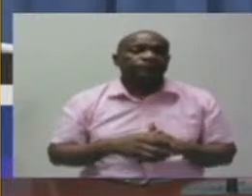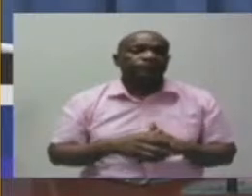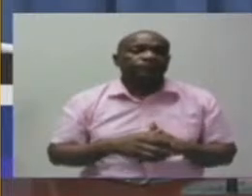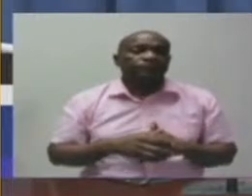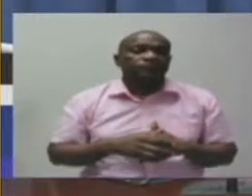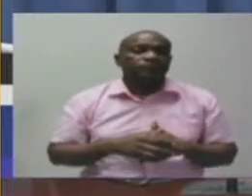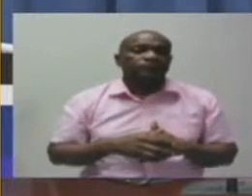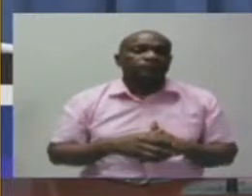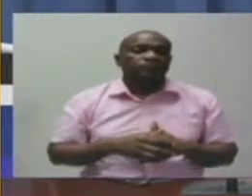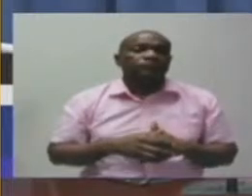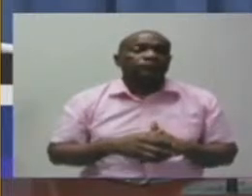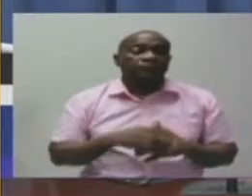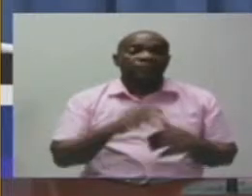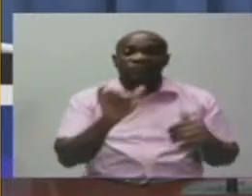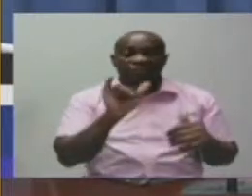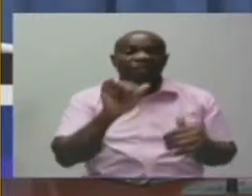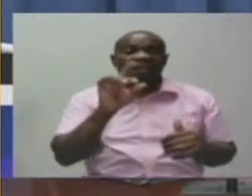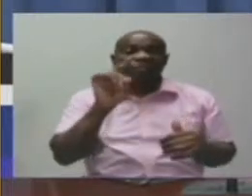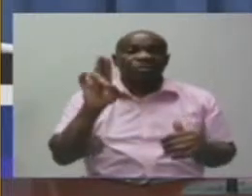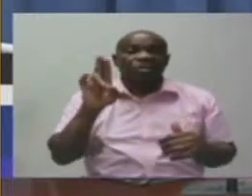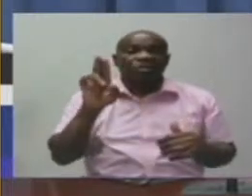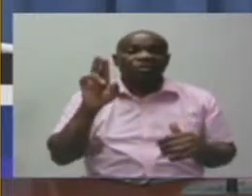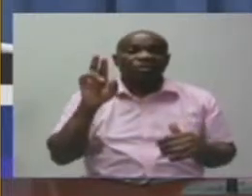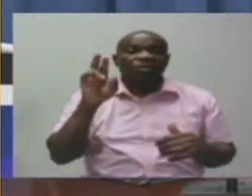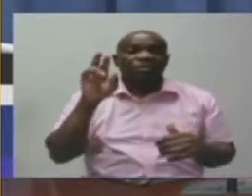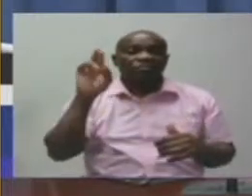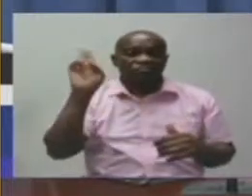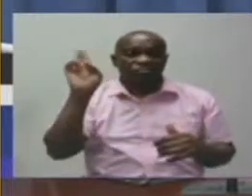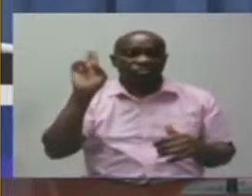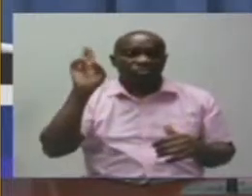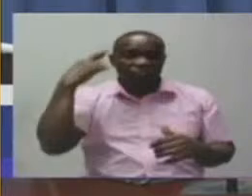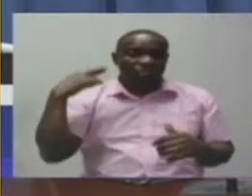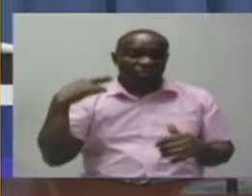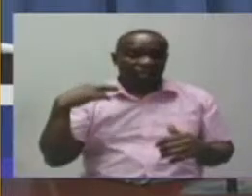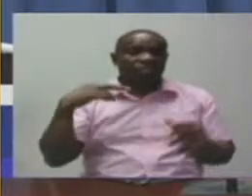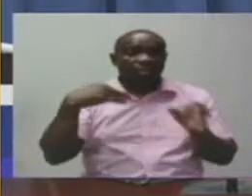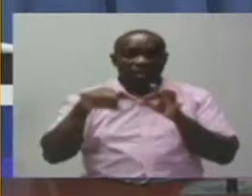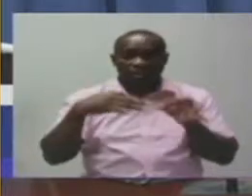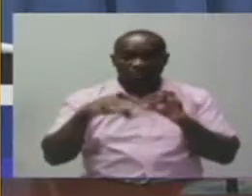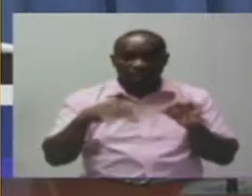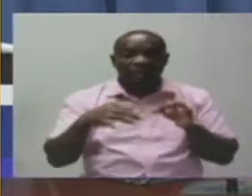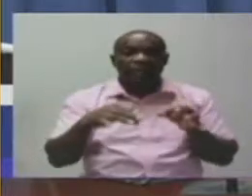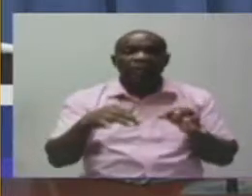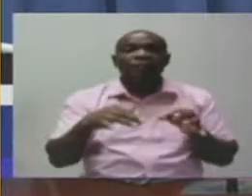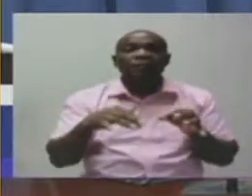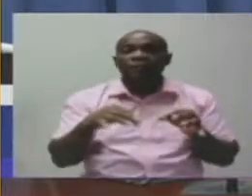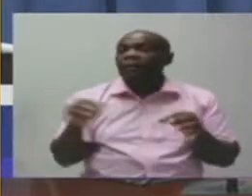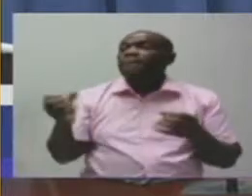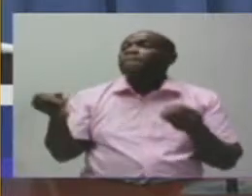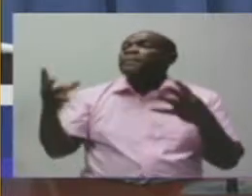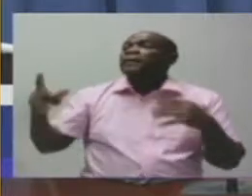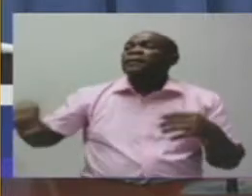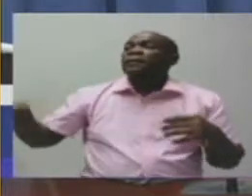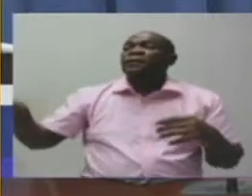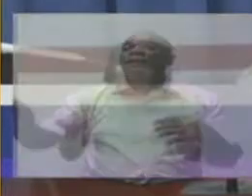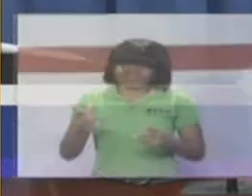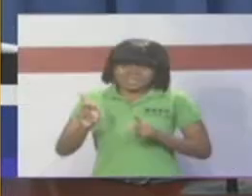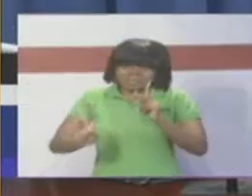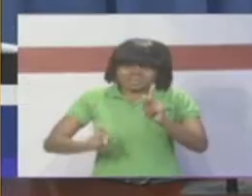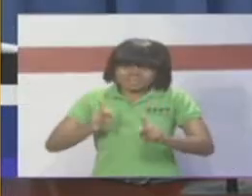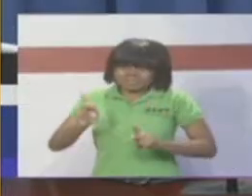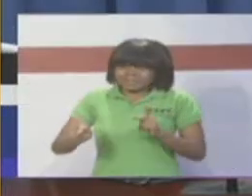clinically in the state to be transferred to a hospital. They decline to come. They continue to